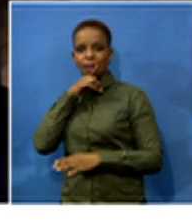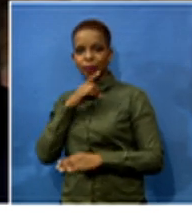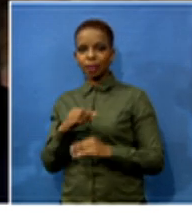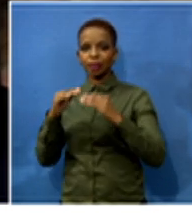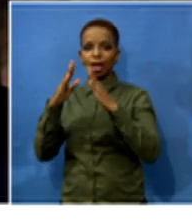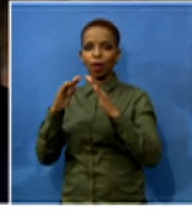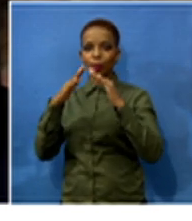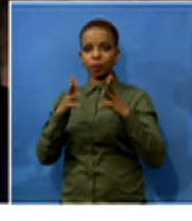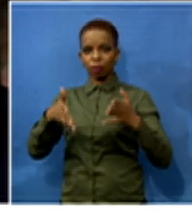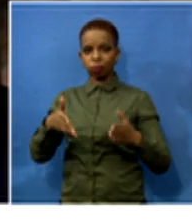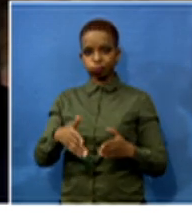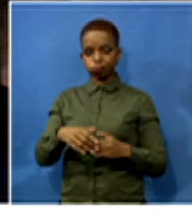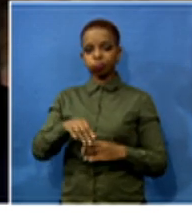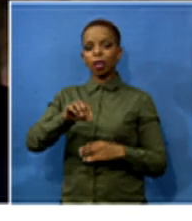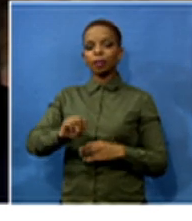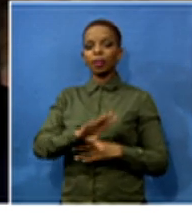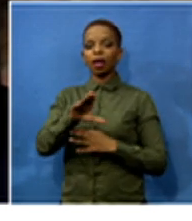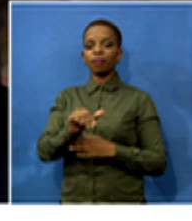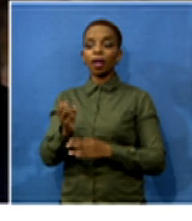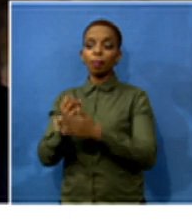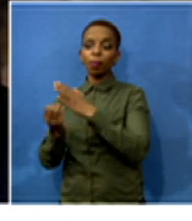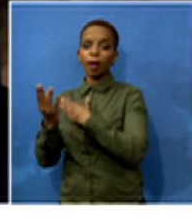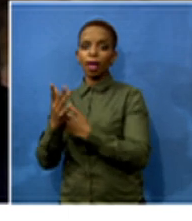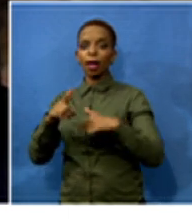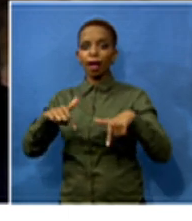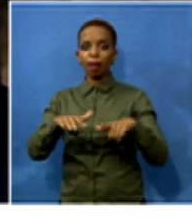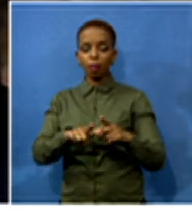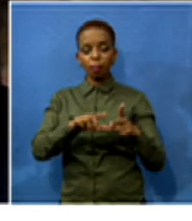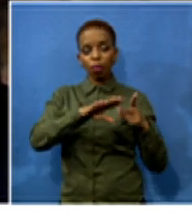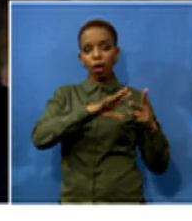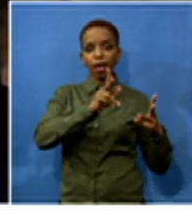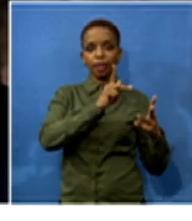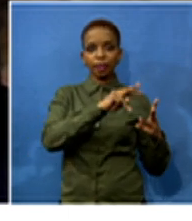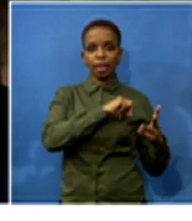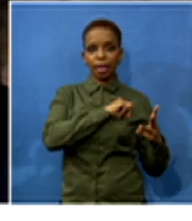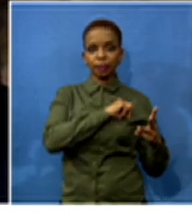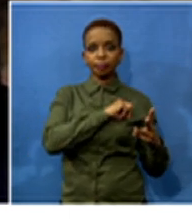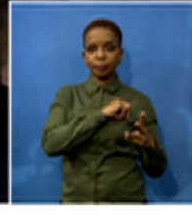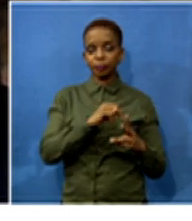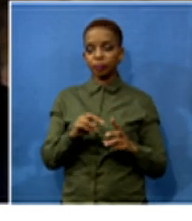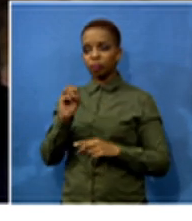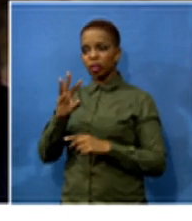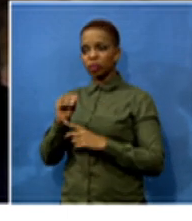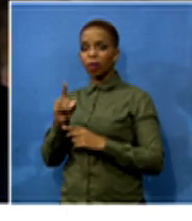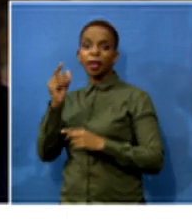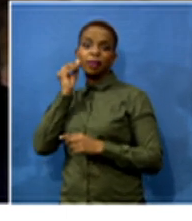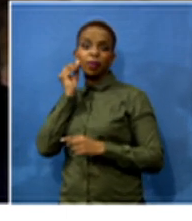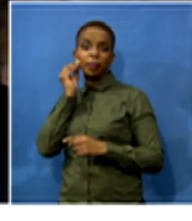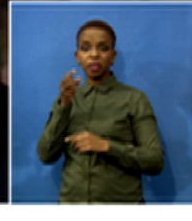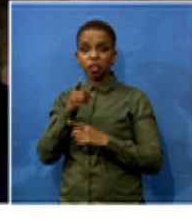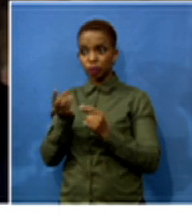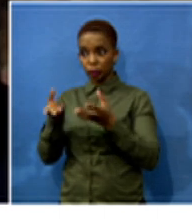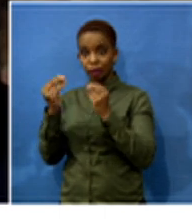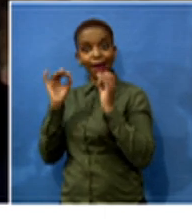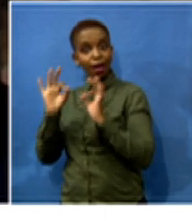you mentioned, Mpumalanga, Limpopo and KwaZulu-Natal. So how accurate is that information that you actually